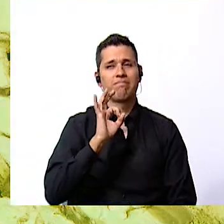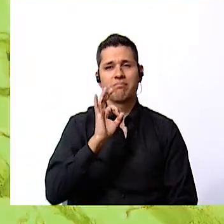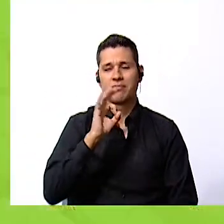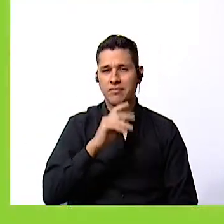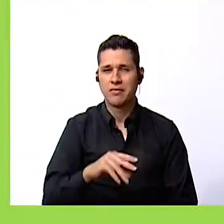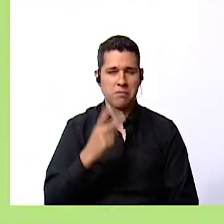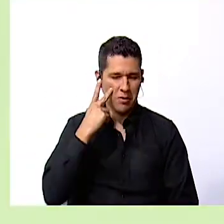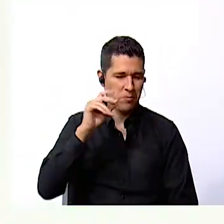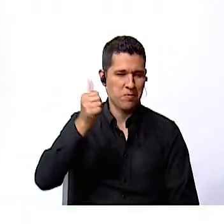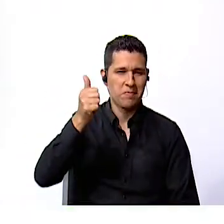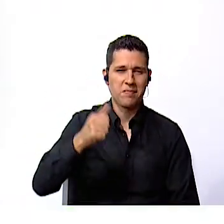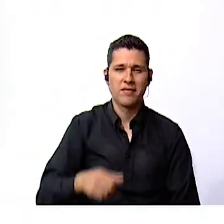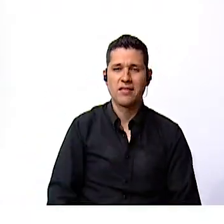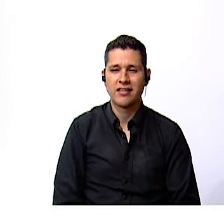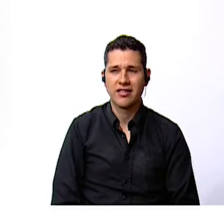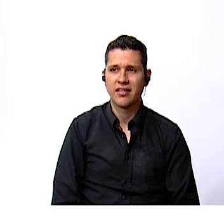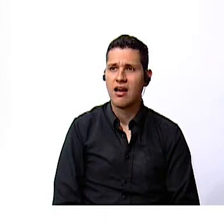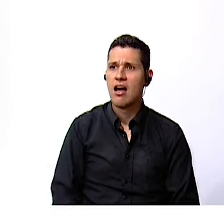one.